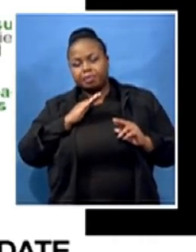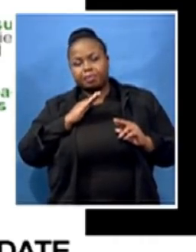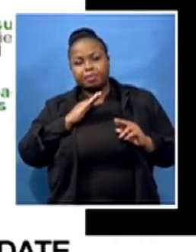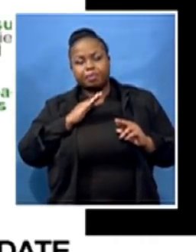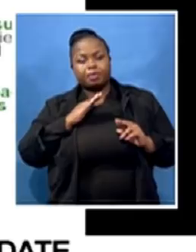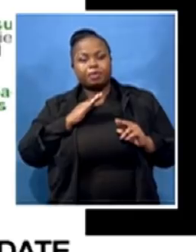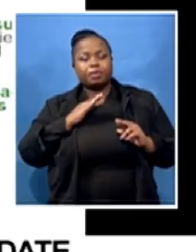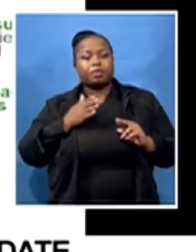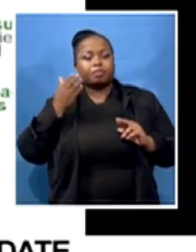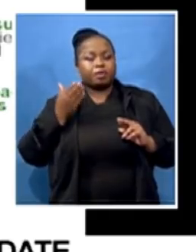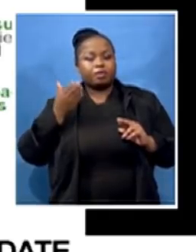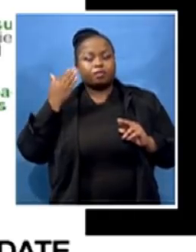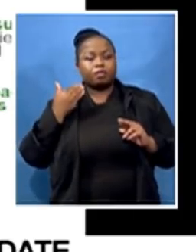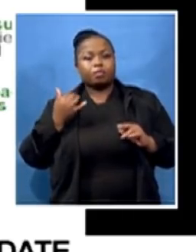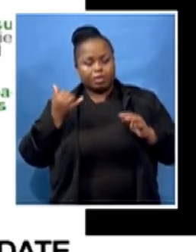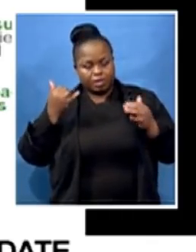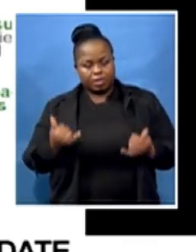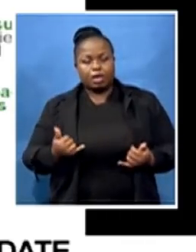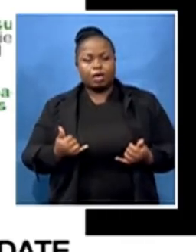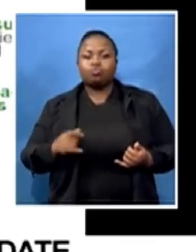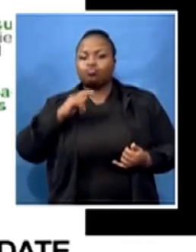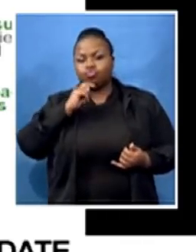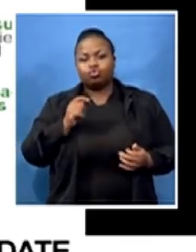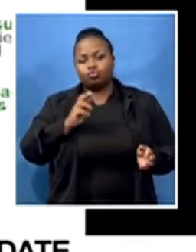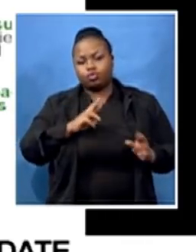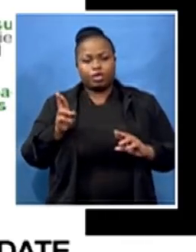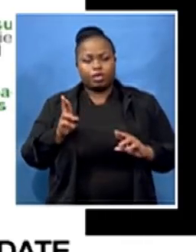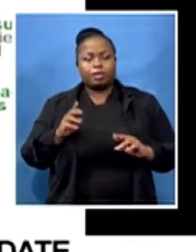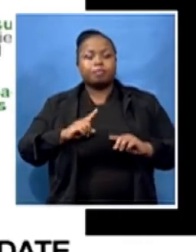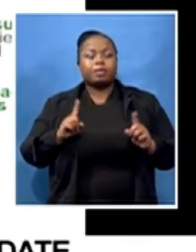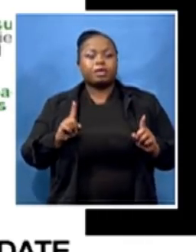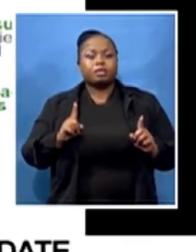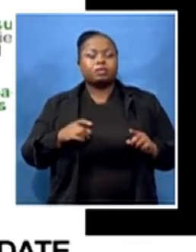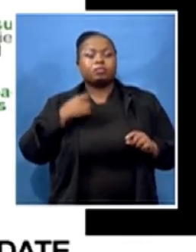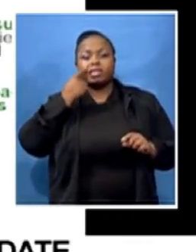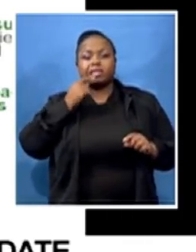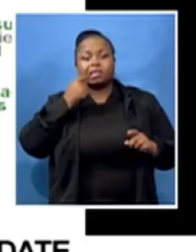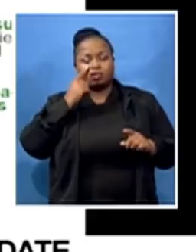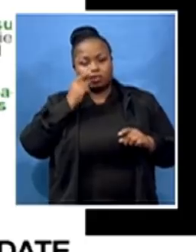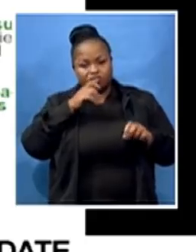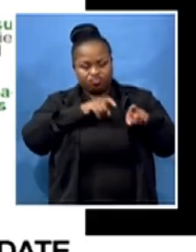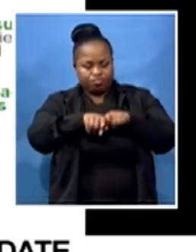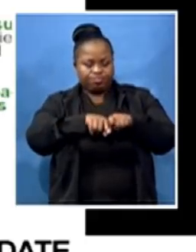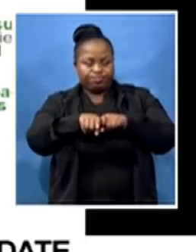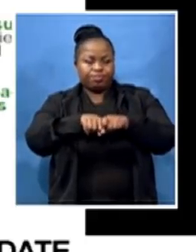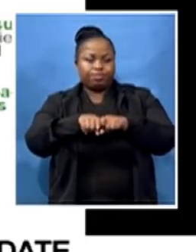now, but it has given us that chance to really get our health services